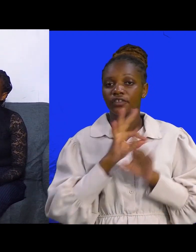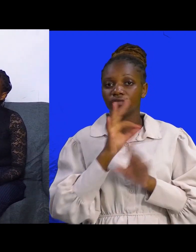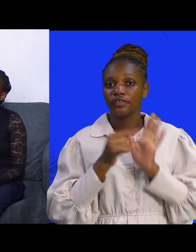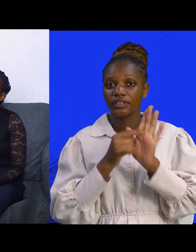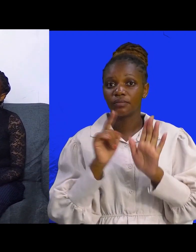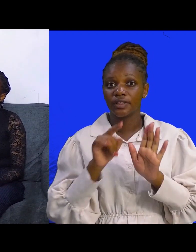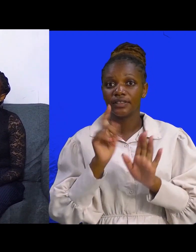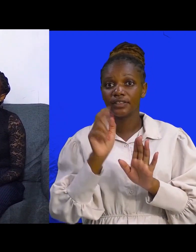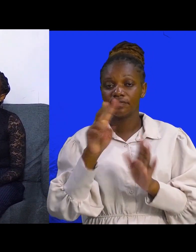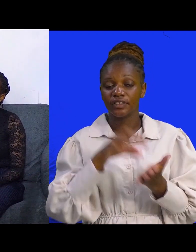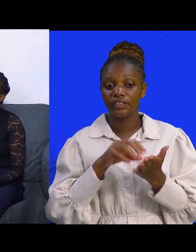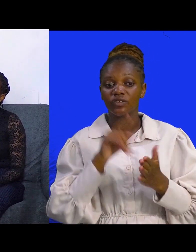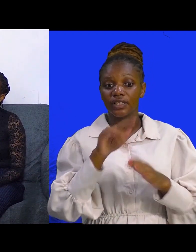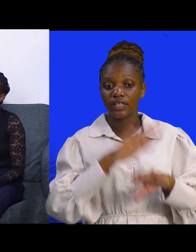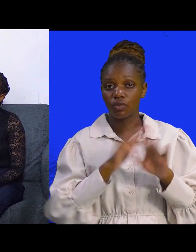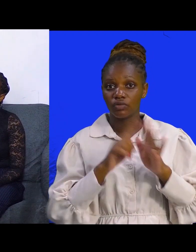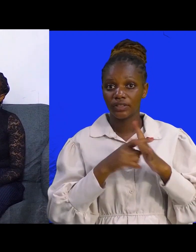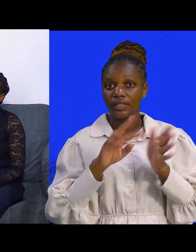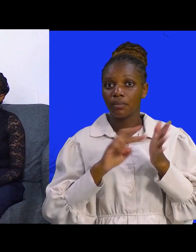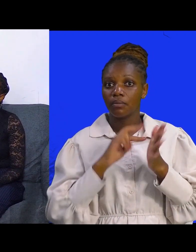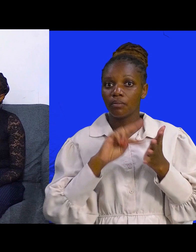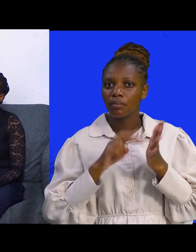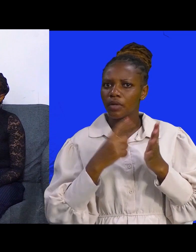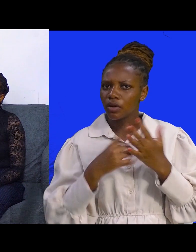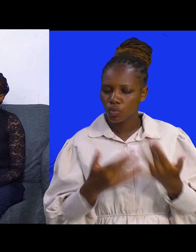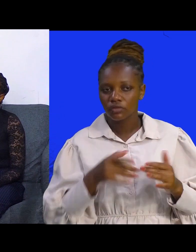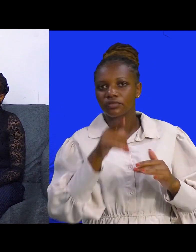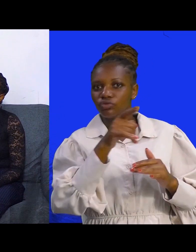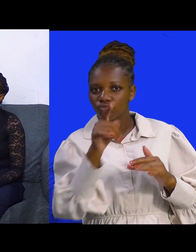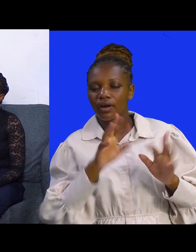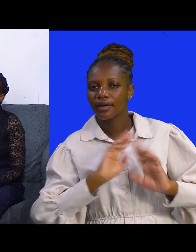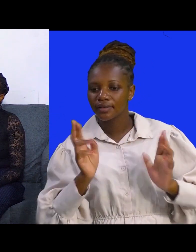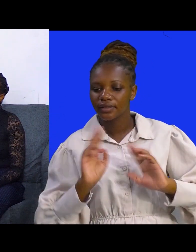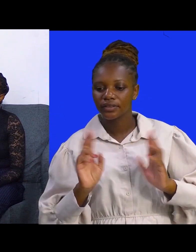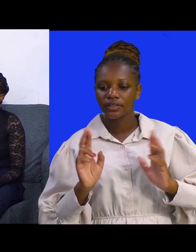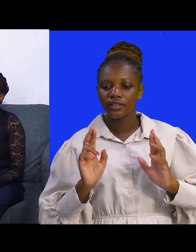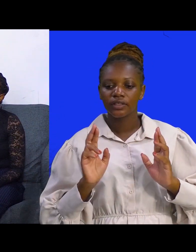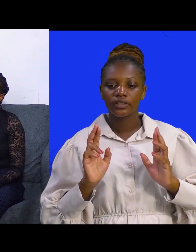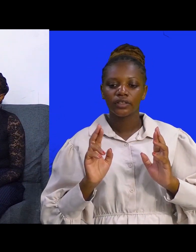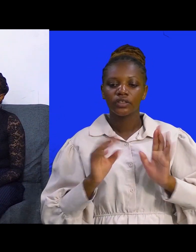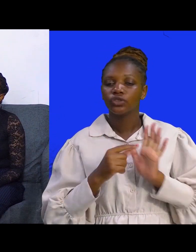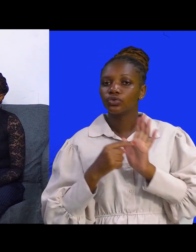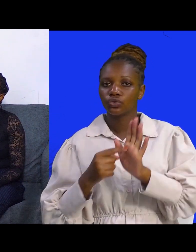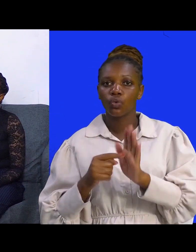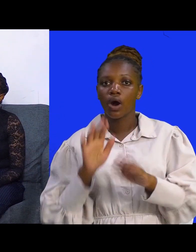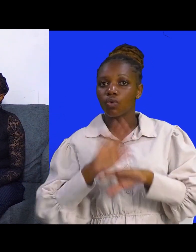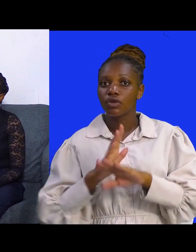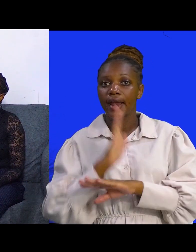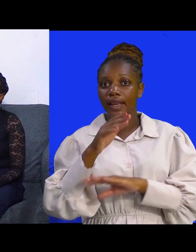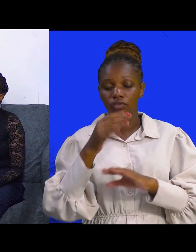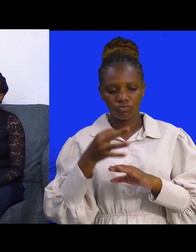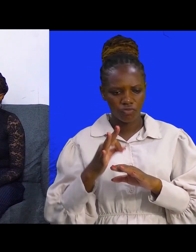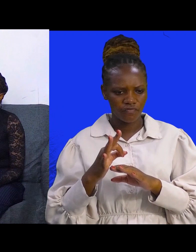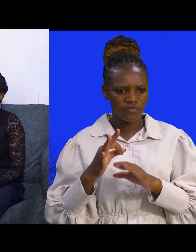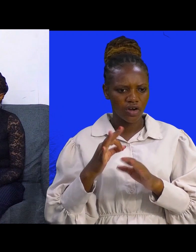of having a TV station like this. It's a good start and shows that we are headed towards a